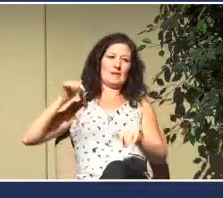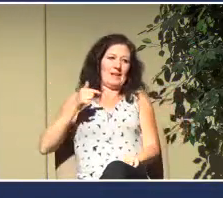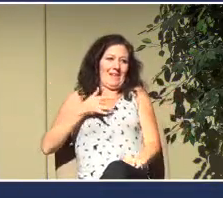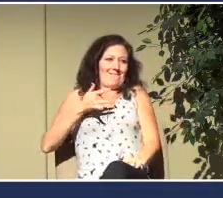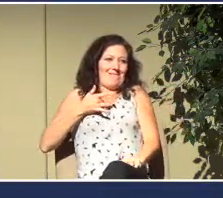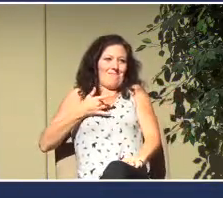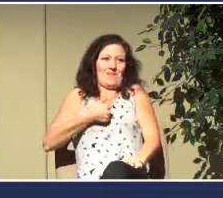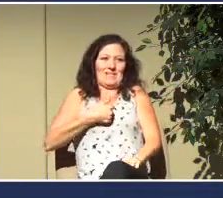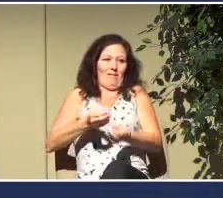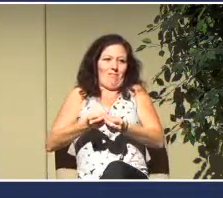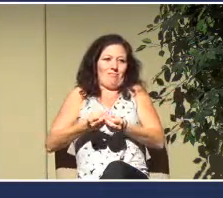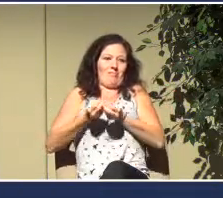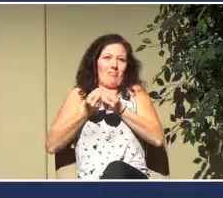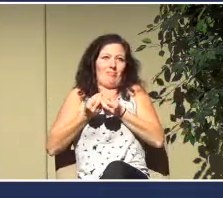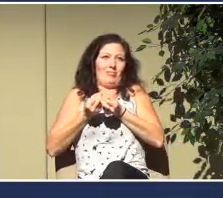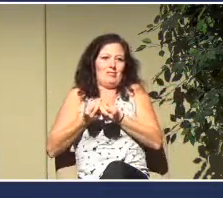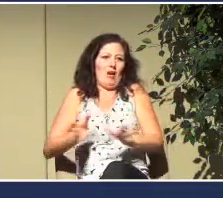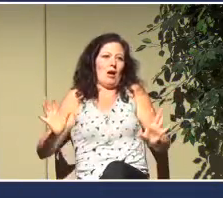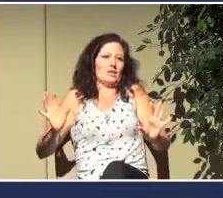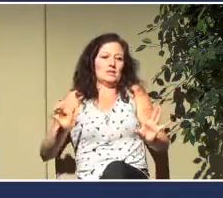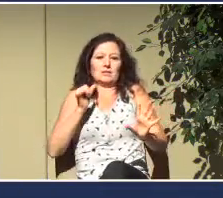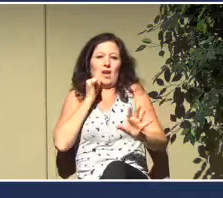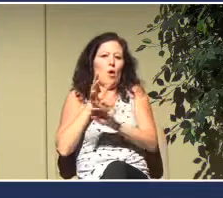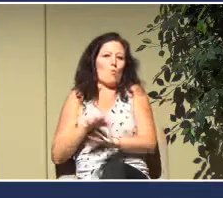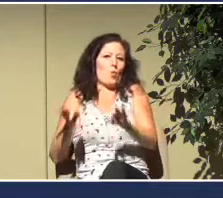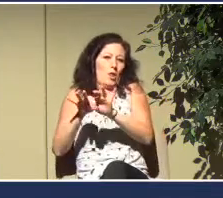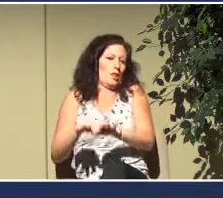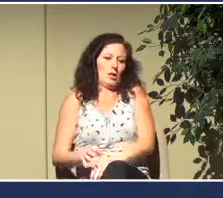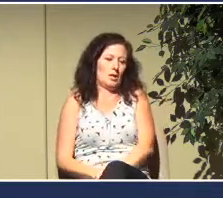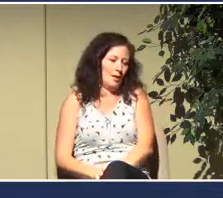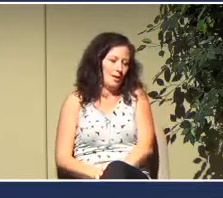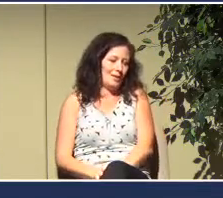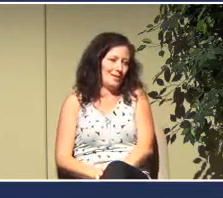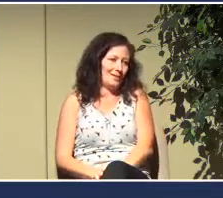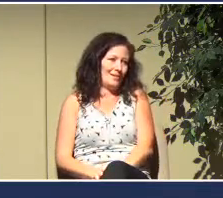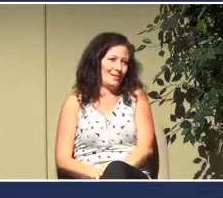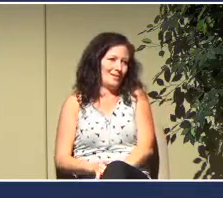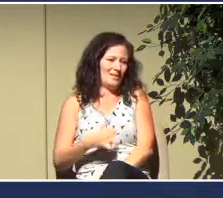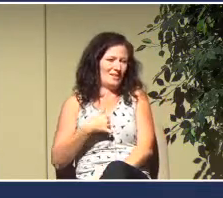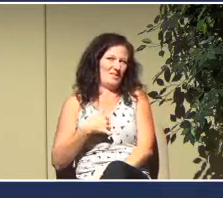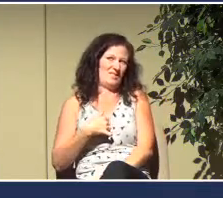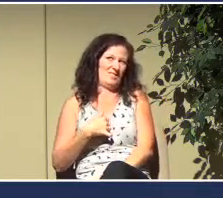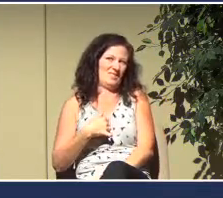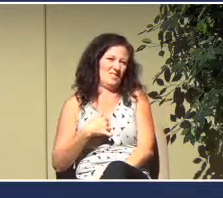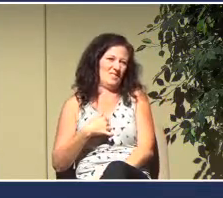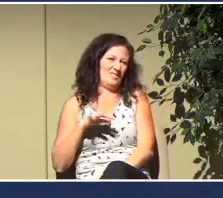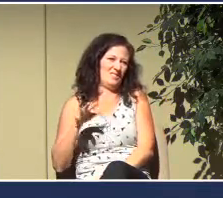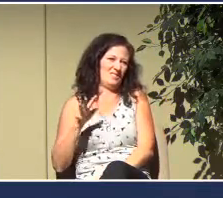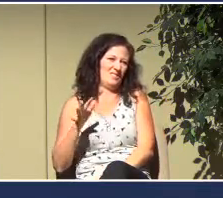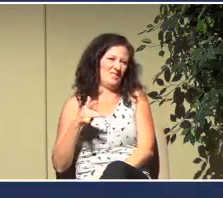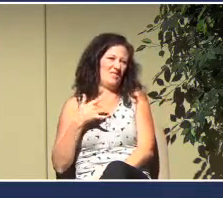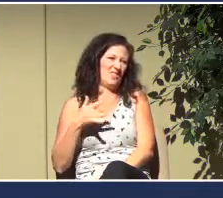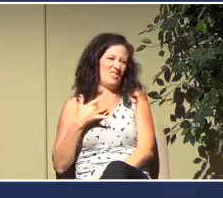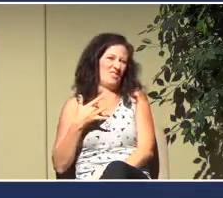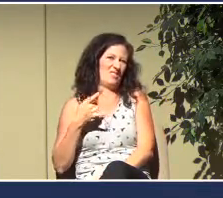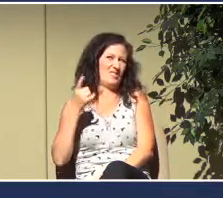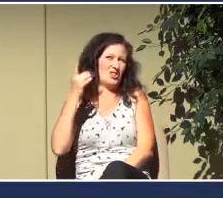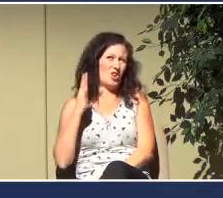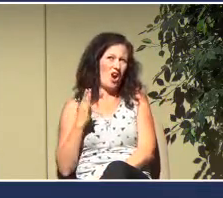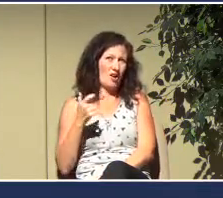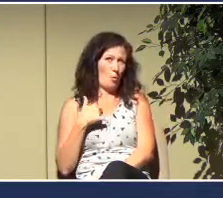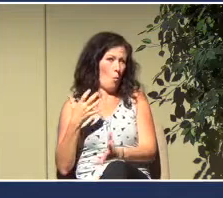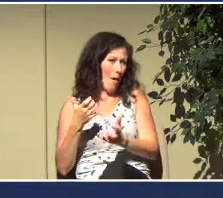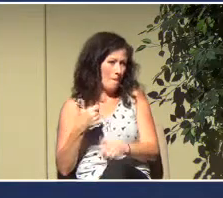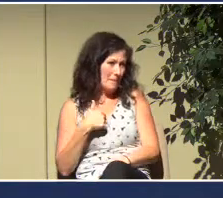proposition. It felt like it wasn't worth it. I resented the fact that God called me to